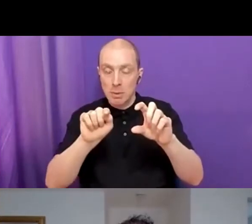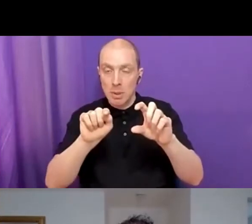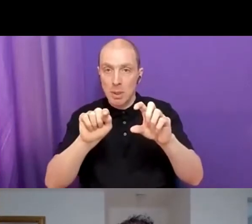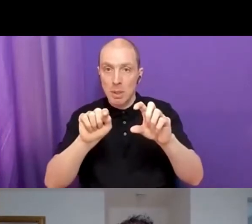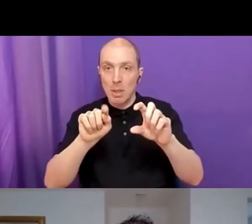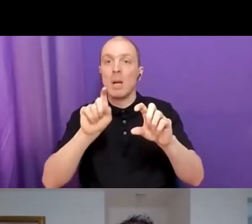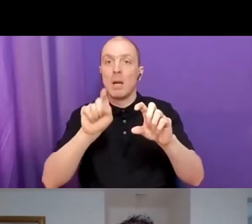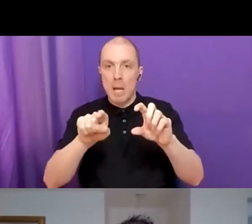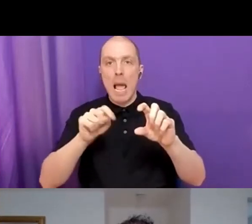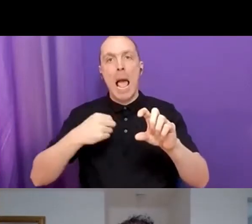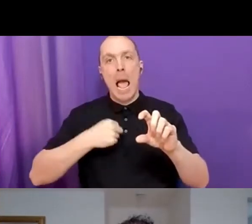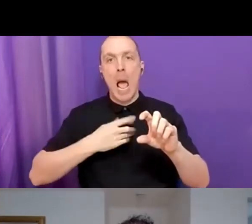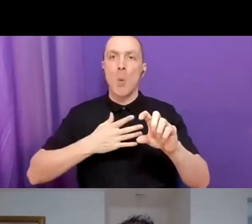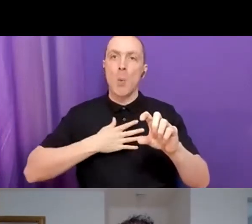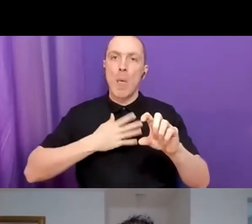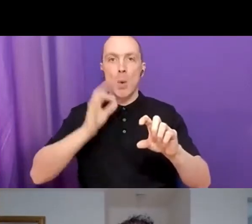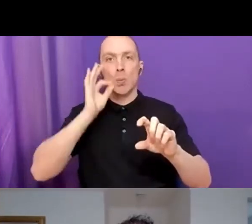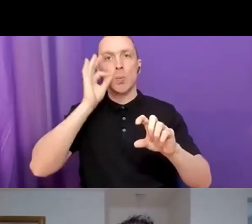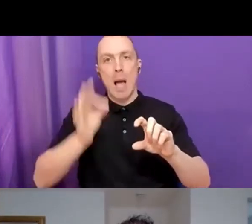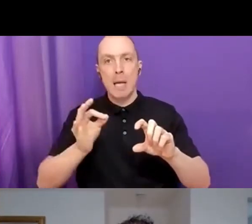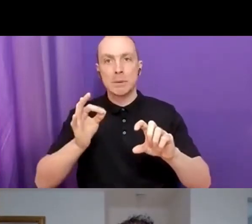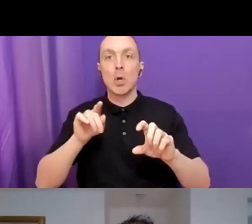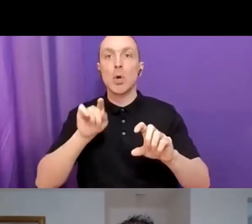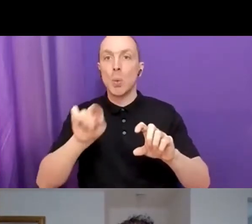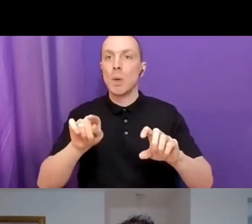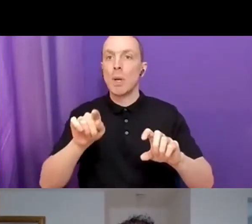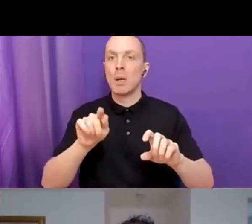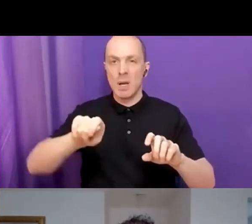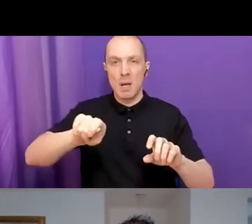point you'll have to unmute yourself so that we can hear you.